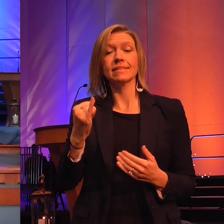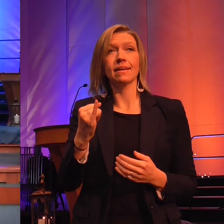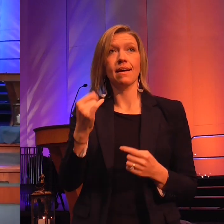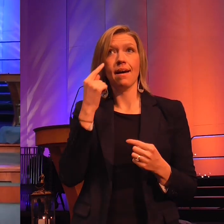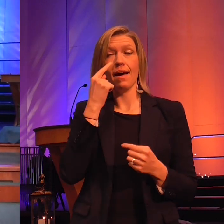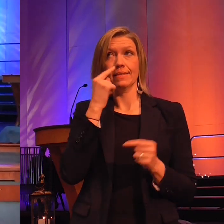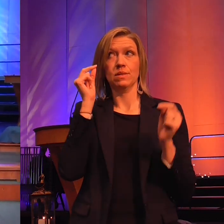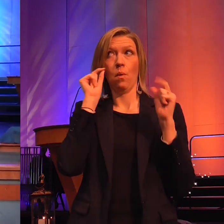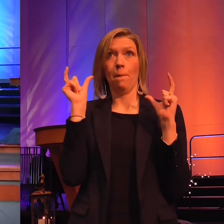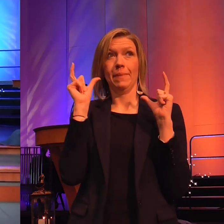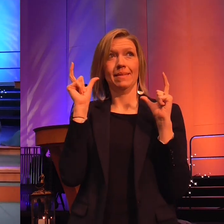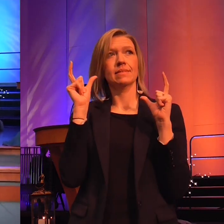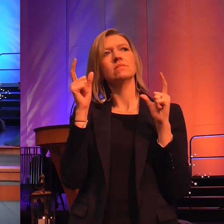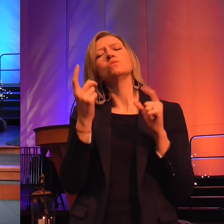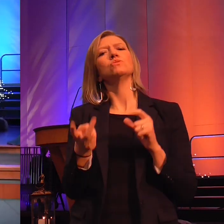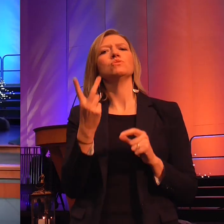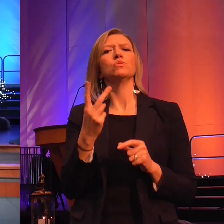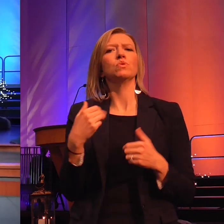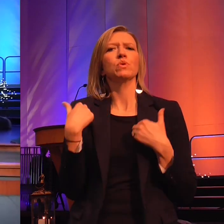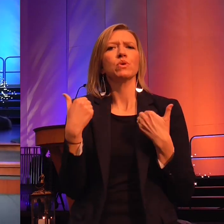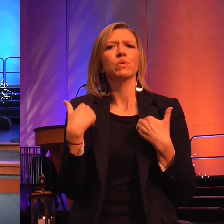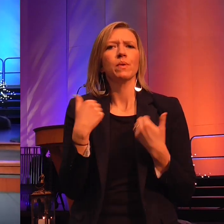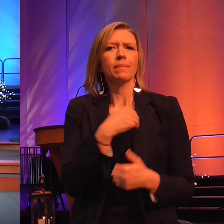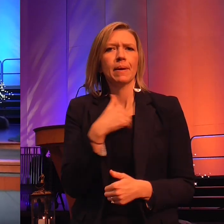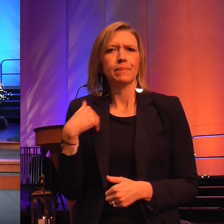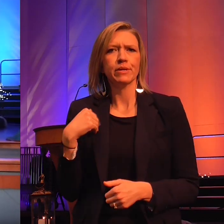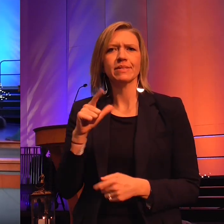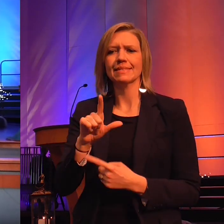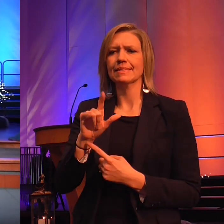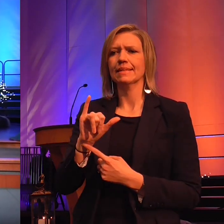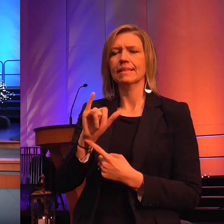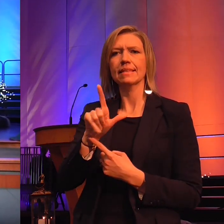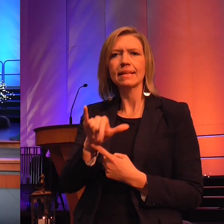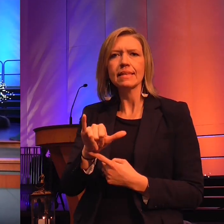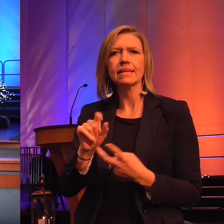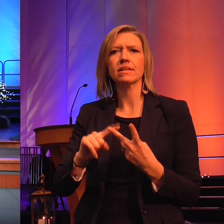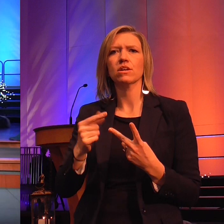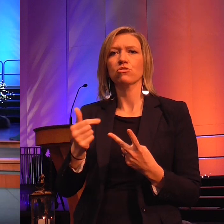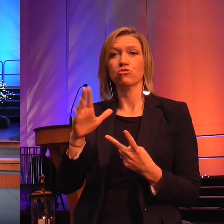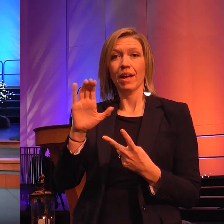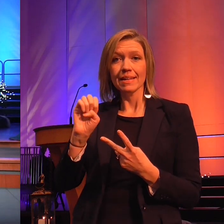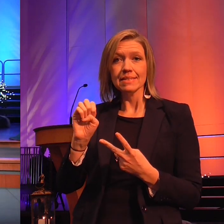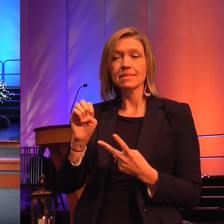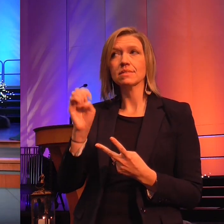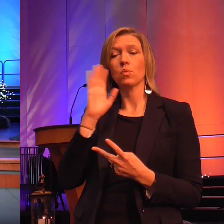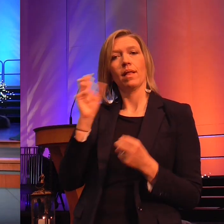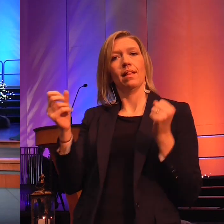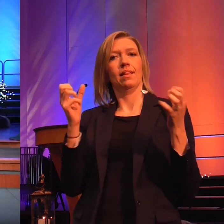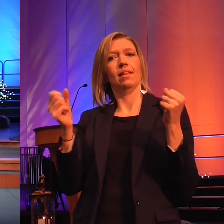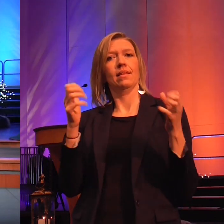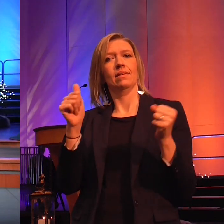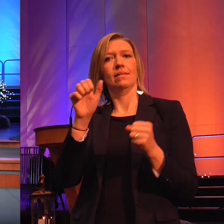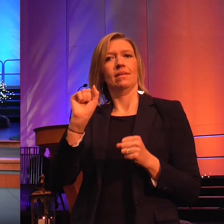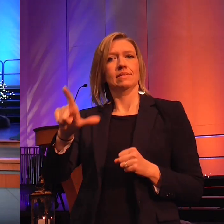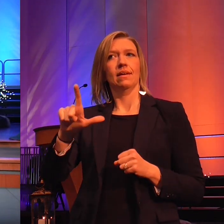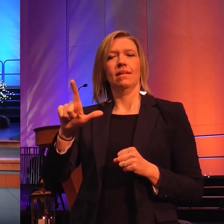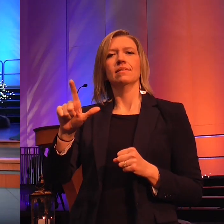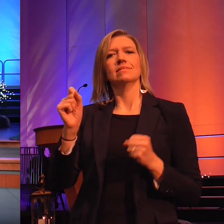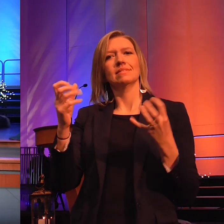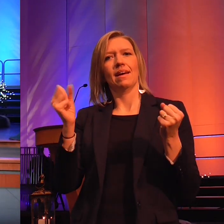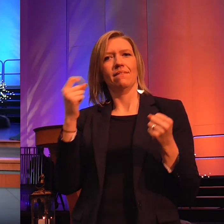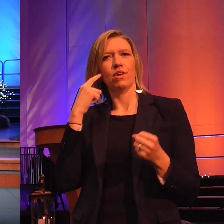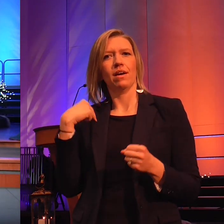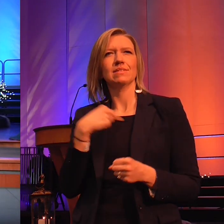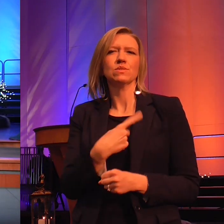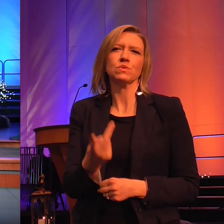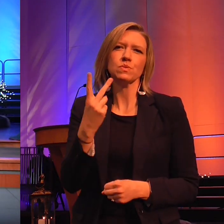youth department, Lily and Grace Pino, are going to use American Sign Language to sign Surely the Presence for us, two beautiful